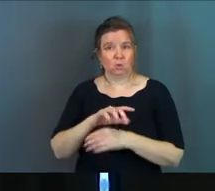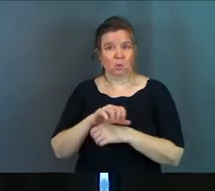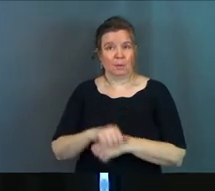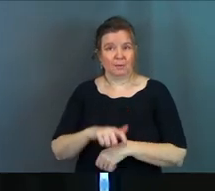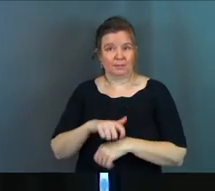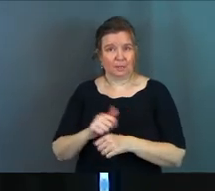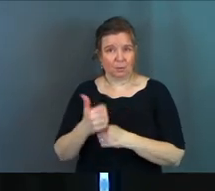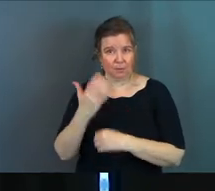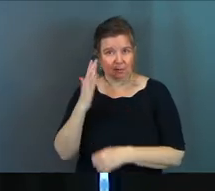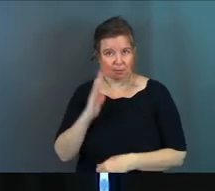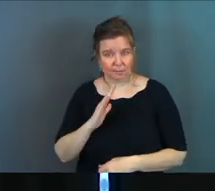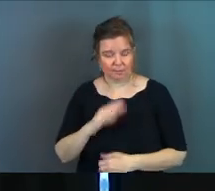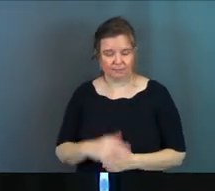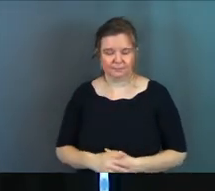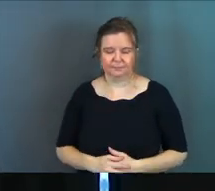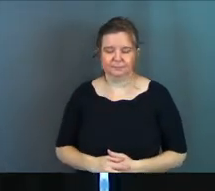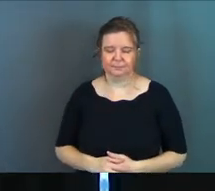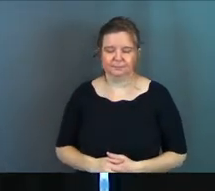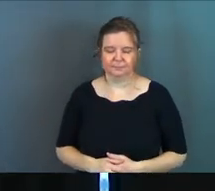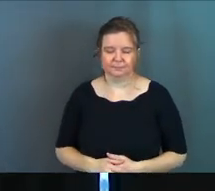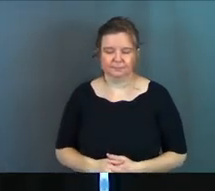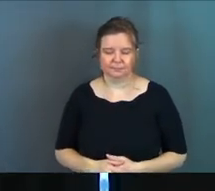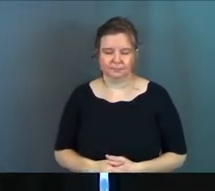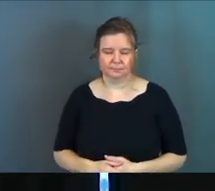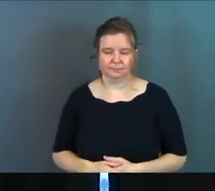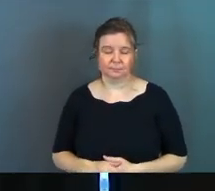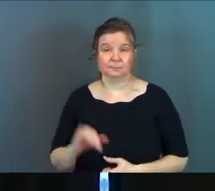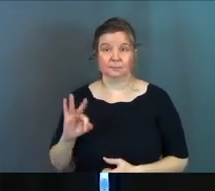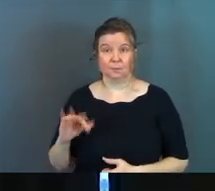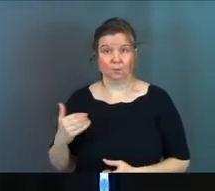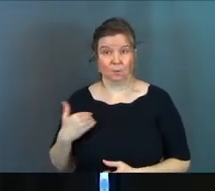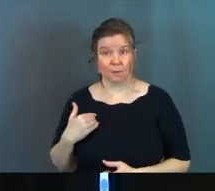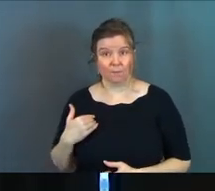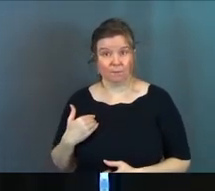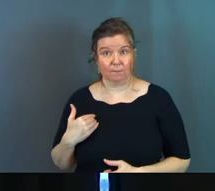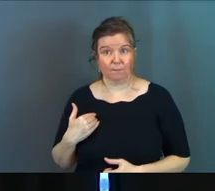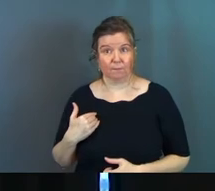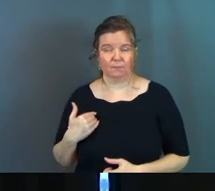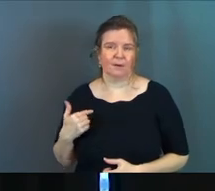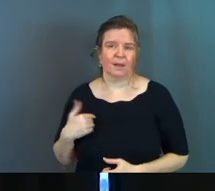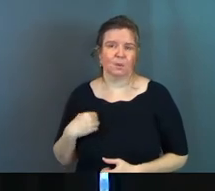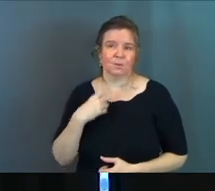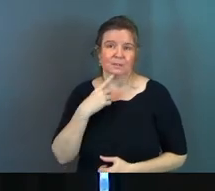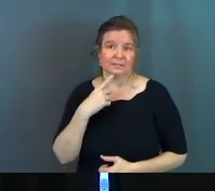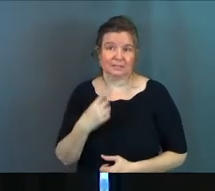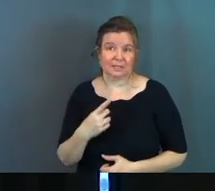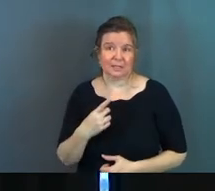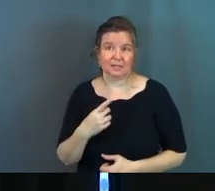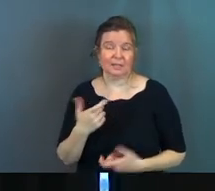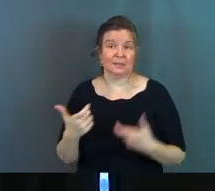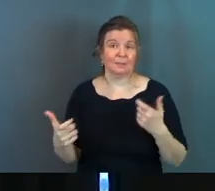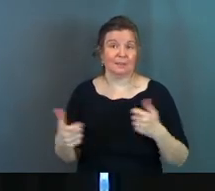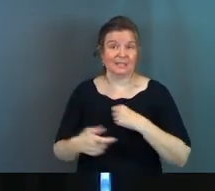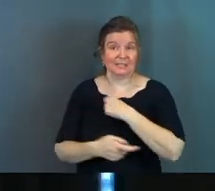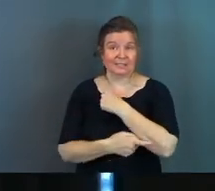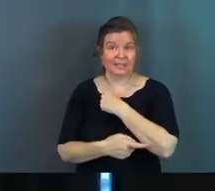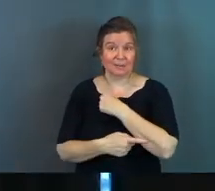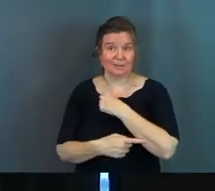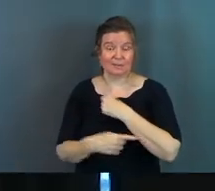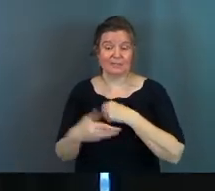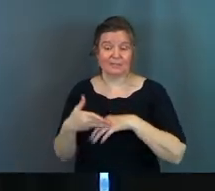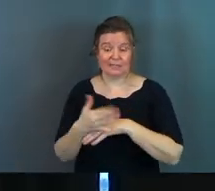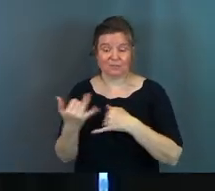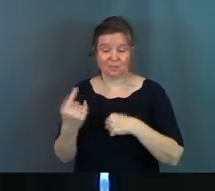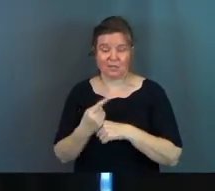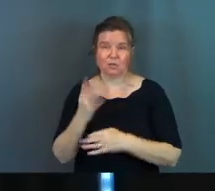habit of time with God. And if you have, I'll just say it. The biggest temptation in the world